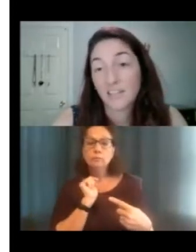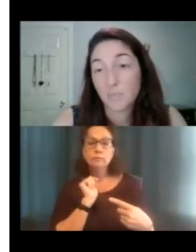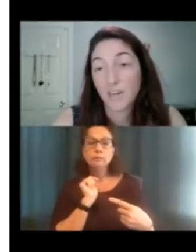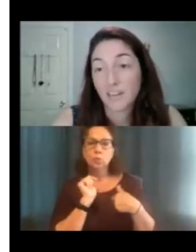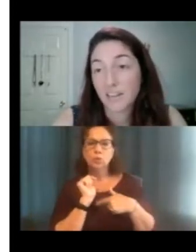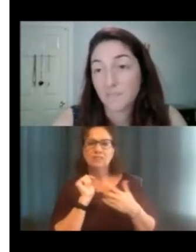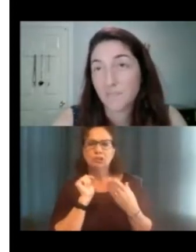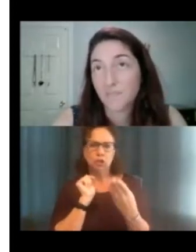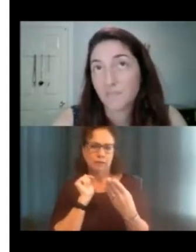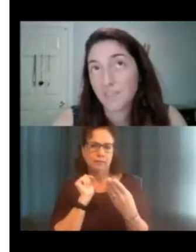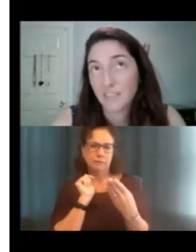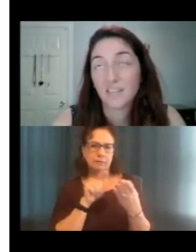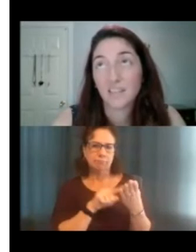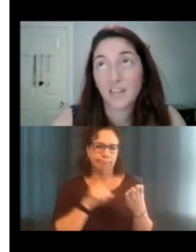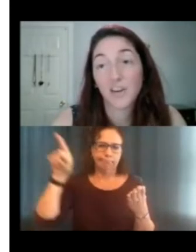suggested is